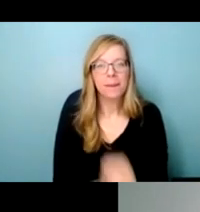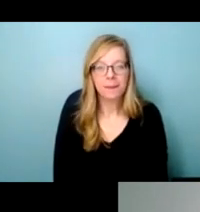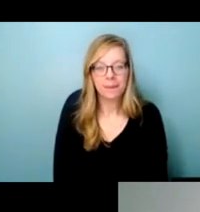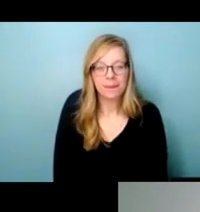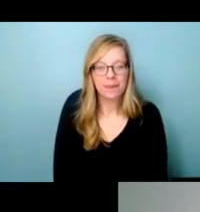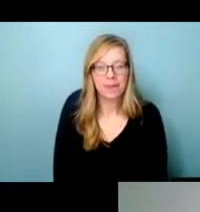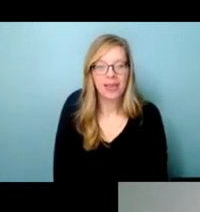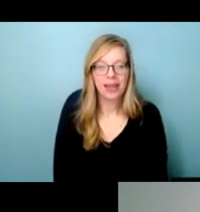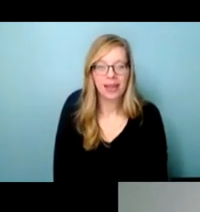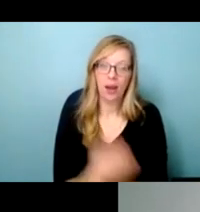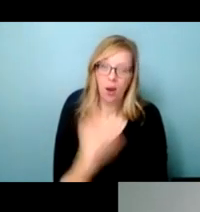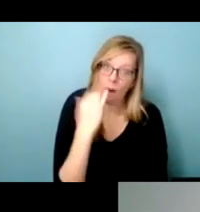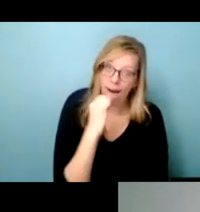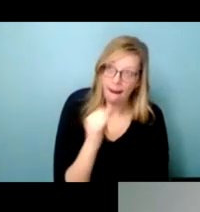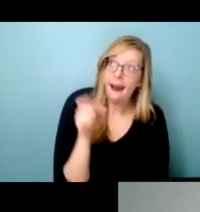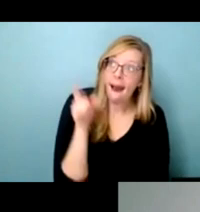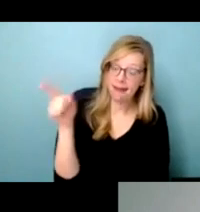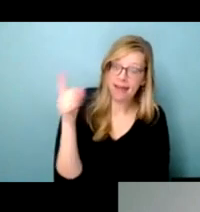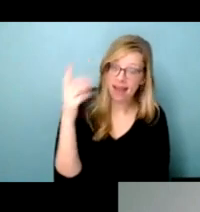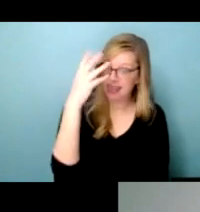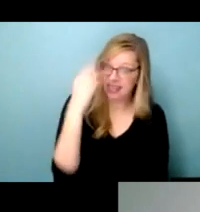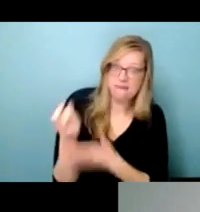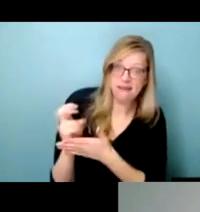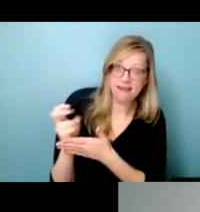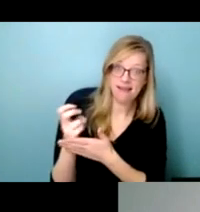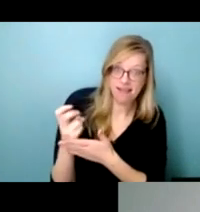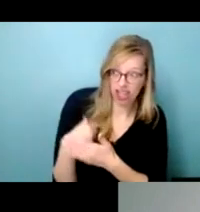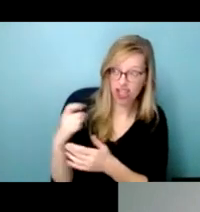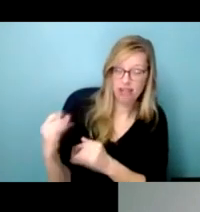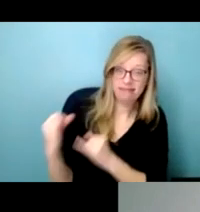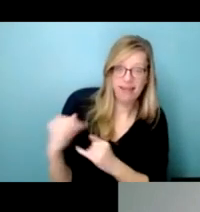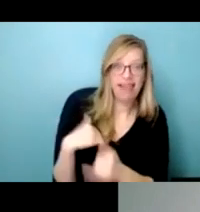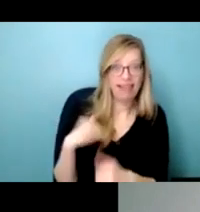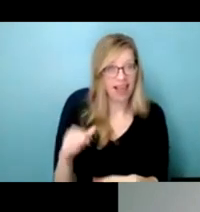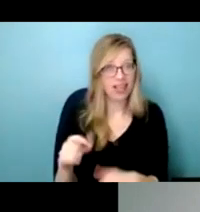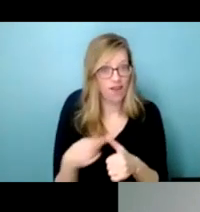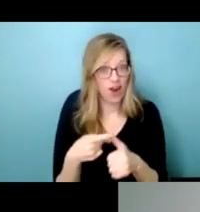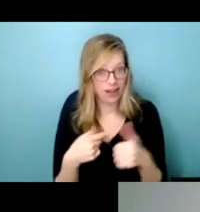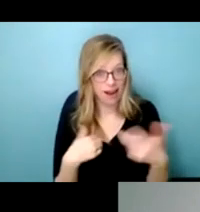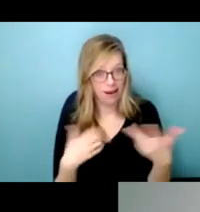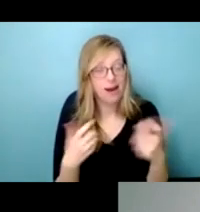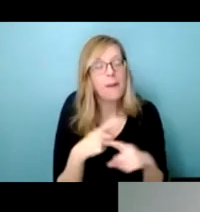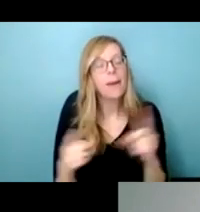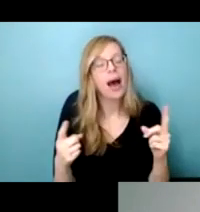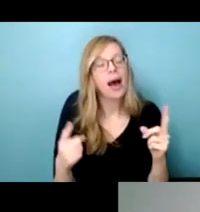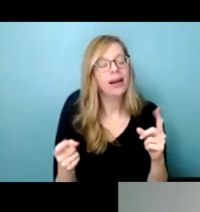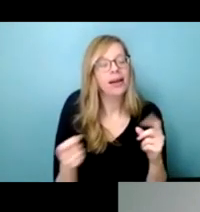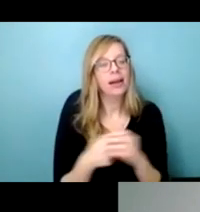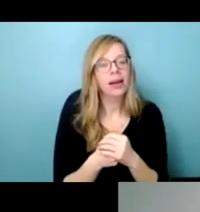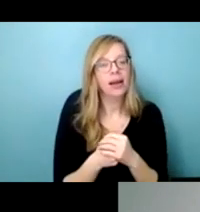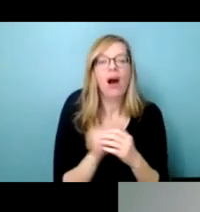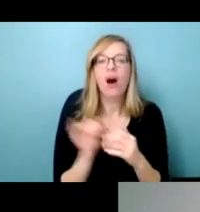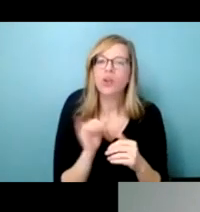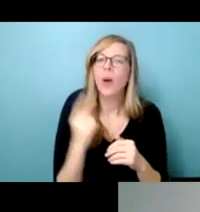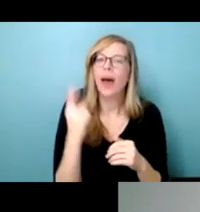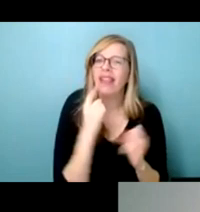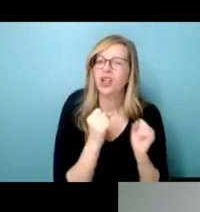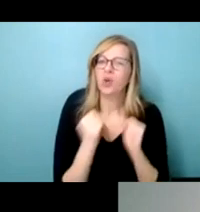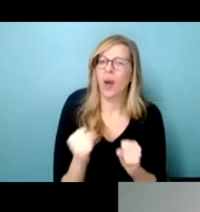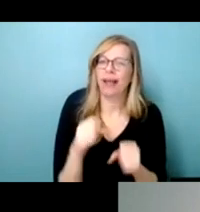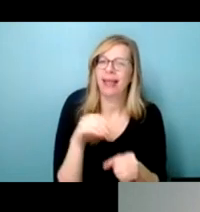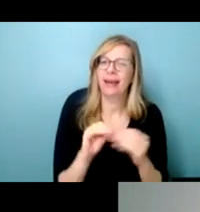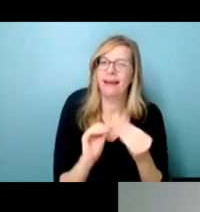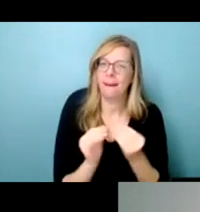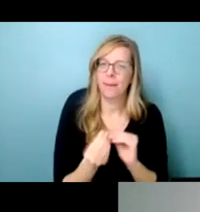Yeah, why not make them lose sleep at night? That would be my first thing, very concise. And I also think strength in numbers. So me individually